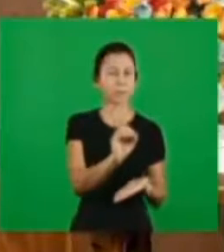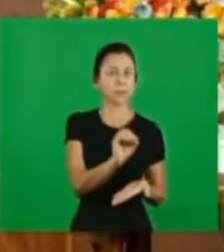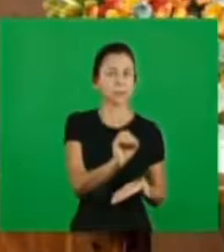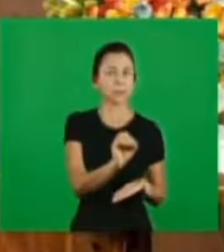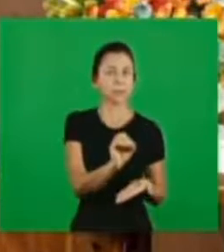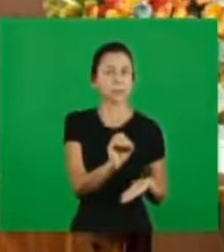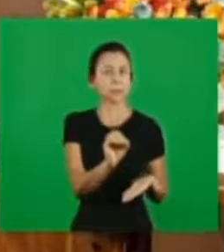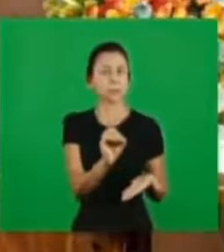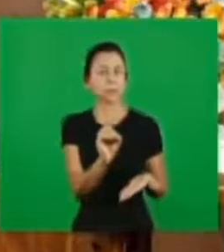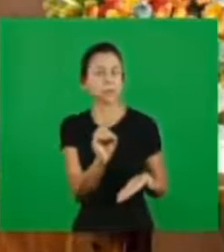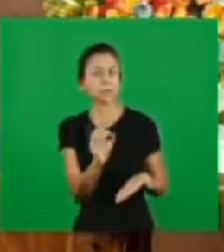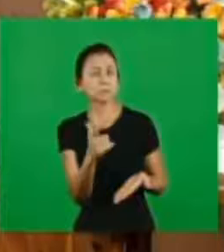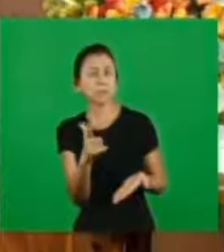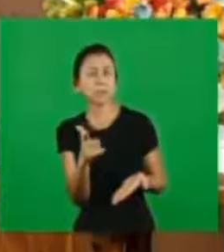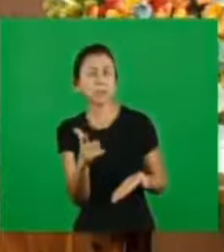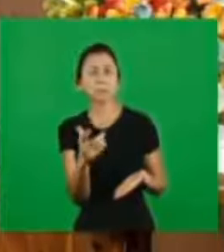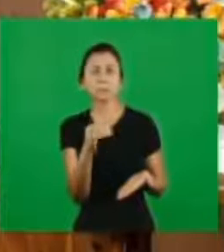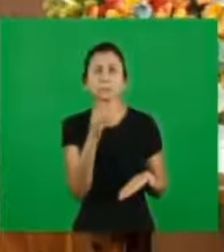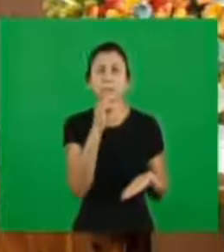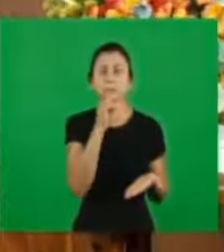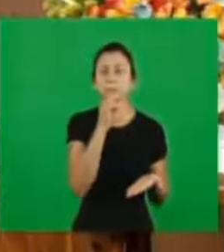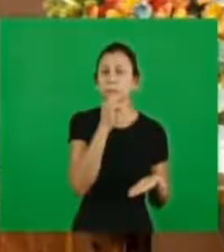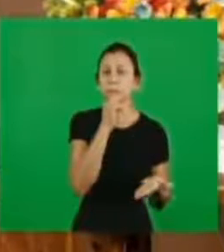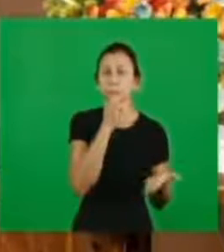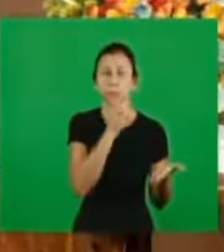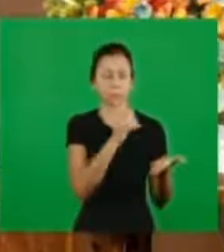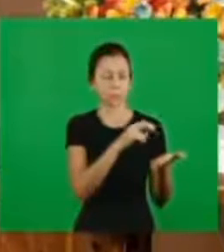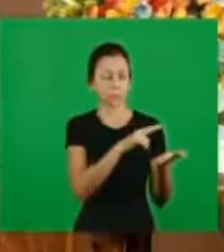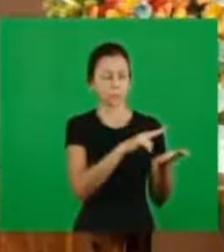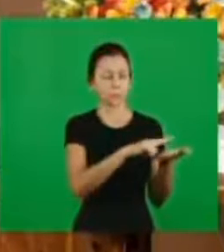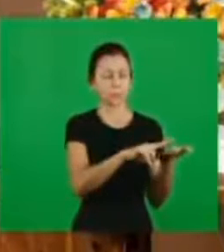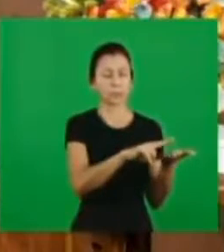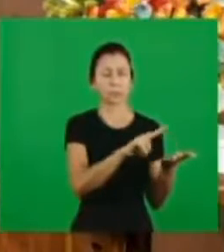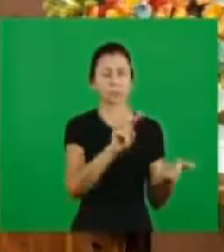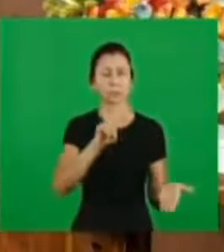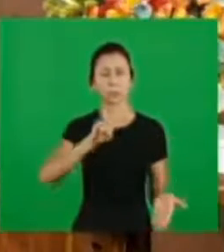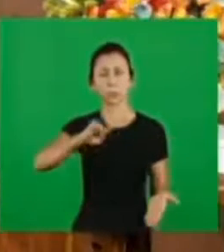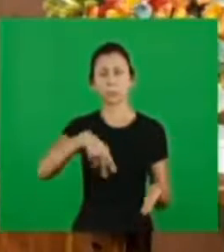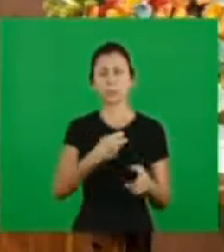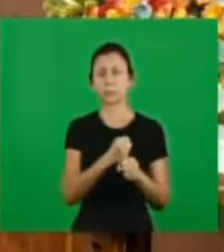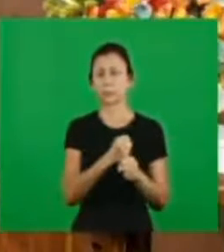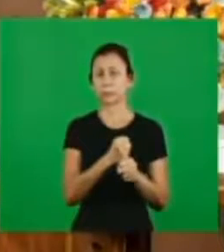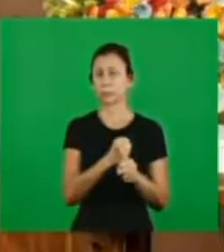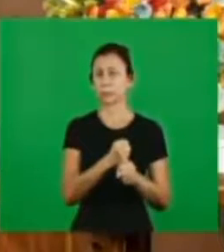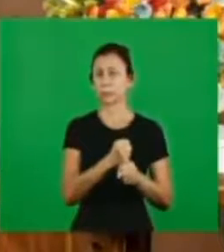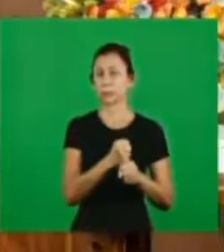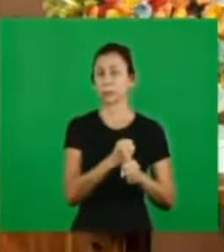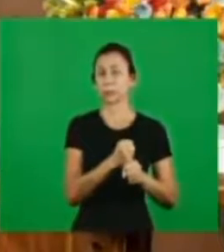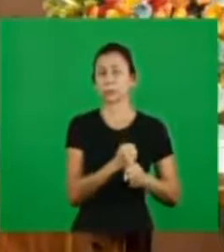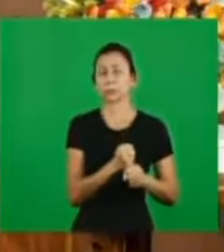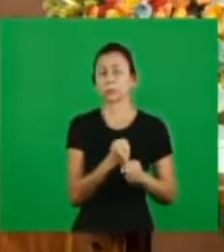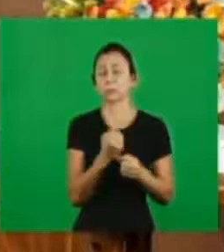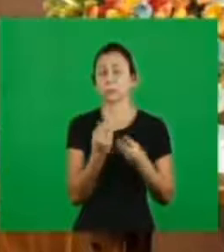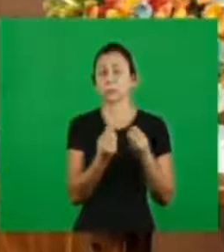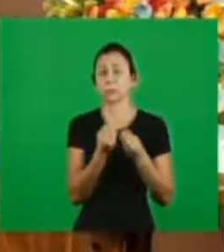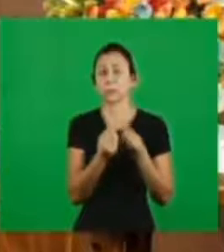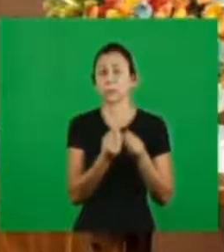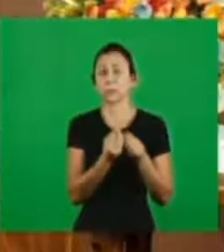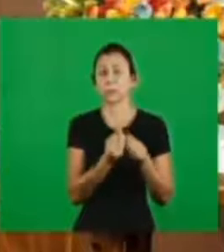no division of each letter. During this period of 2,000 years, there's no